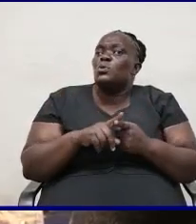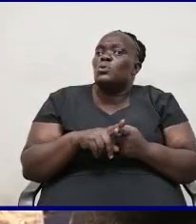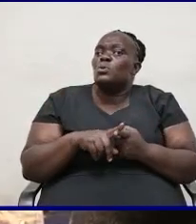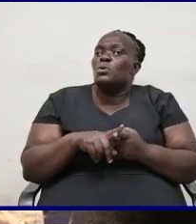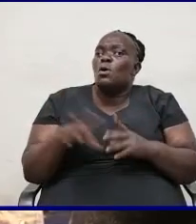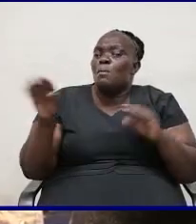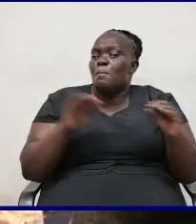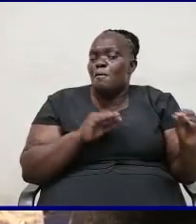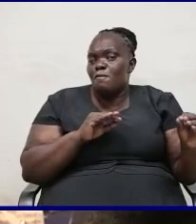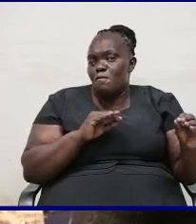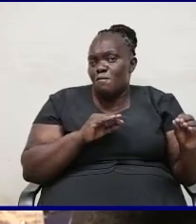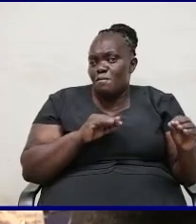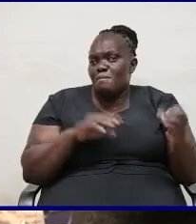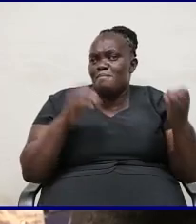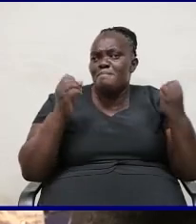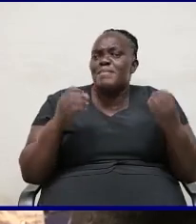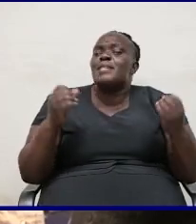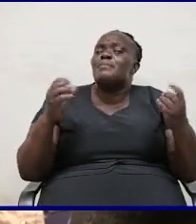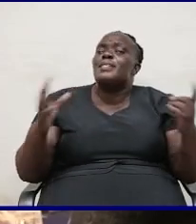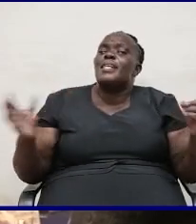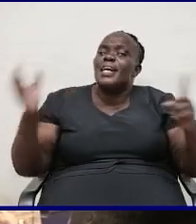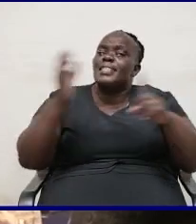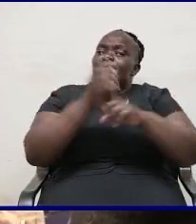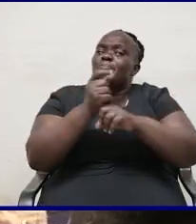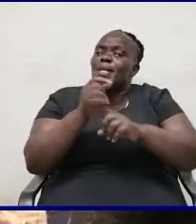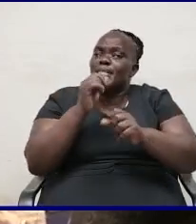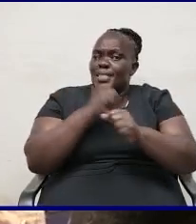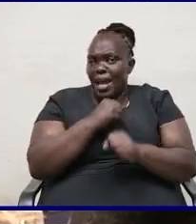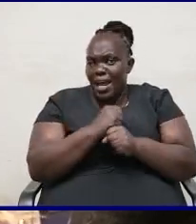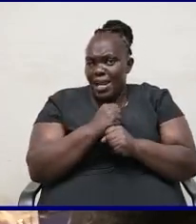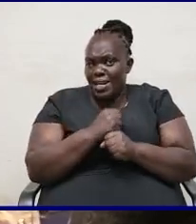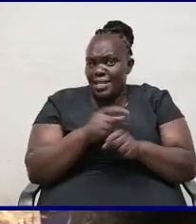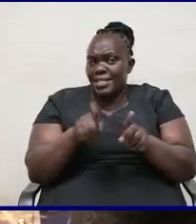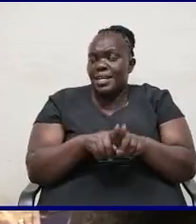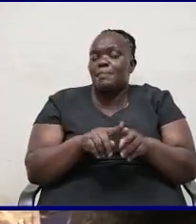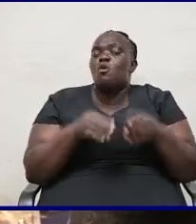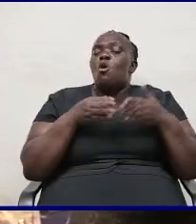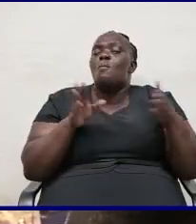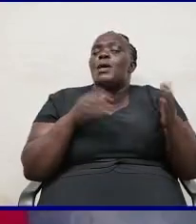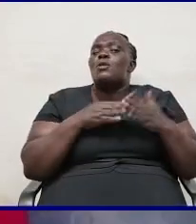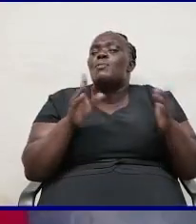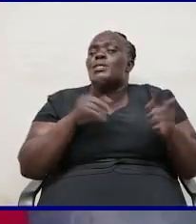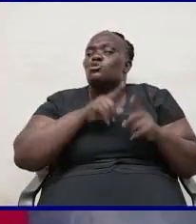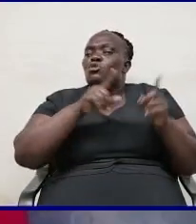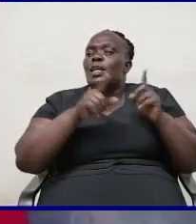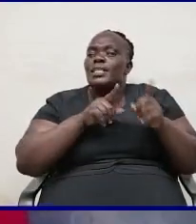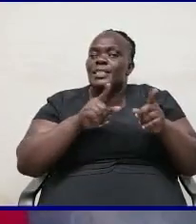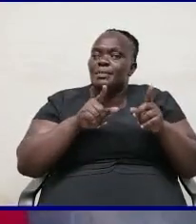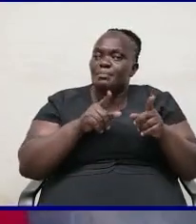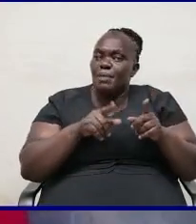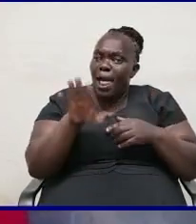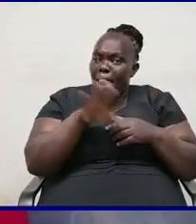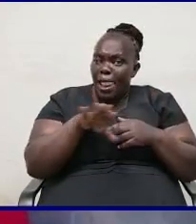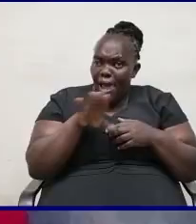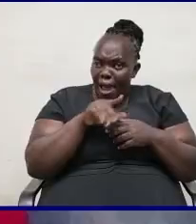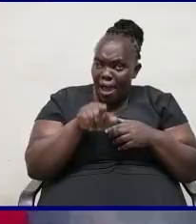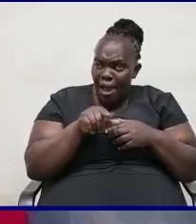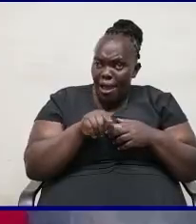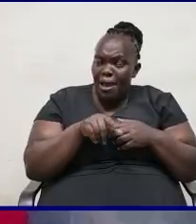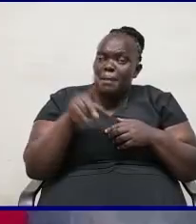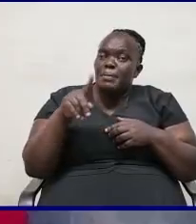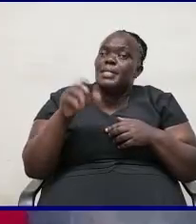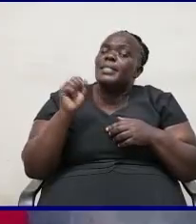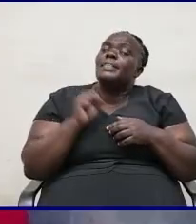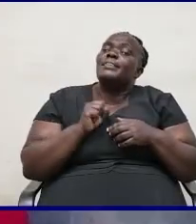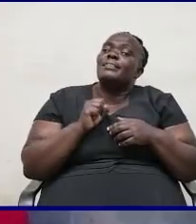move. There are so many other achievements that have been done that has really opened up the tourism sector. So